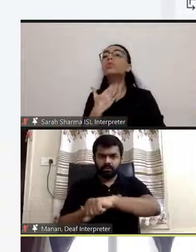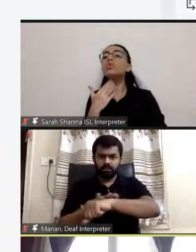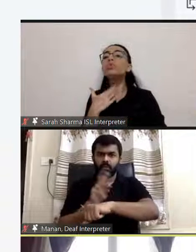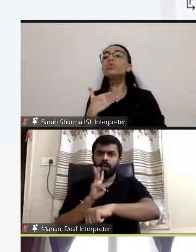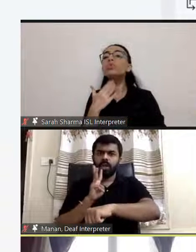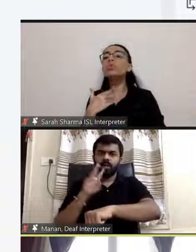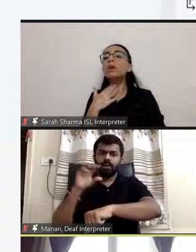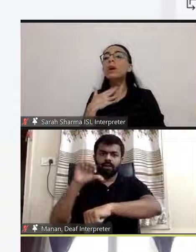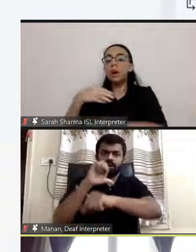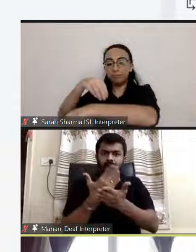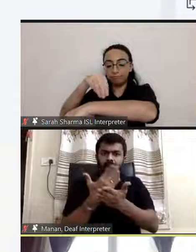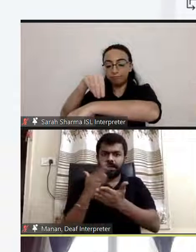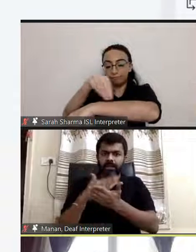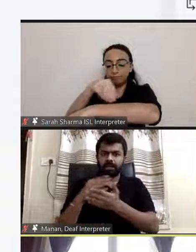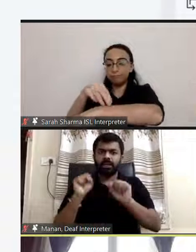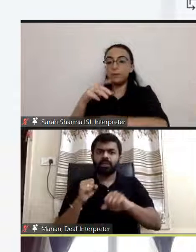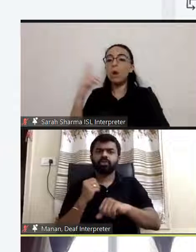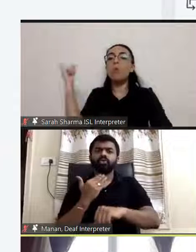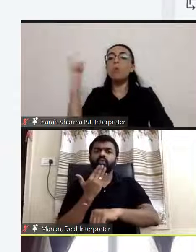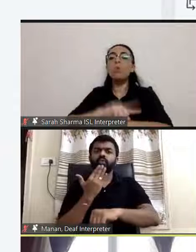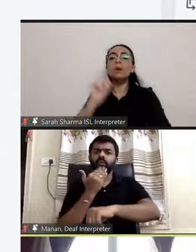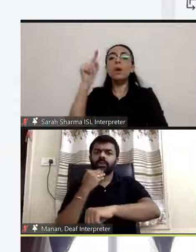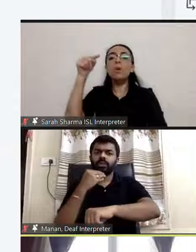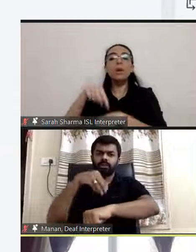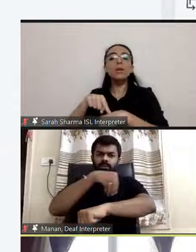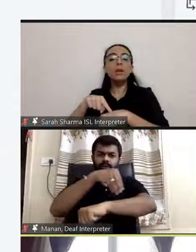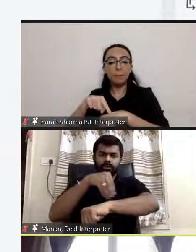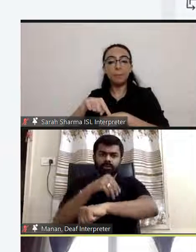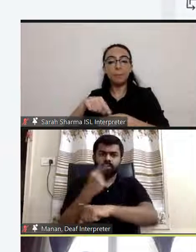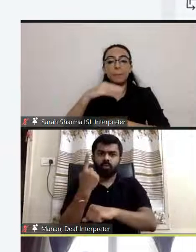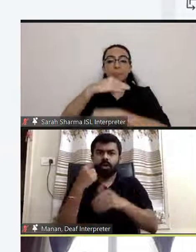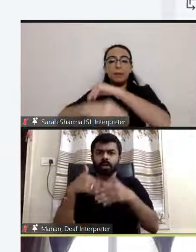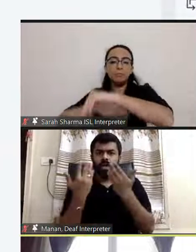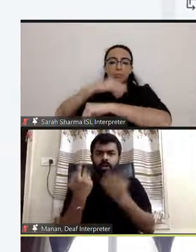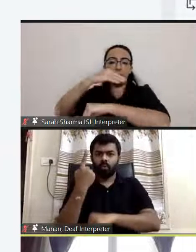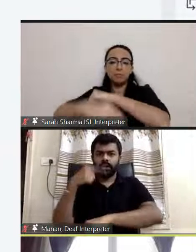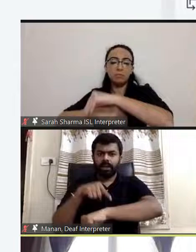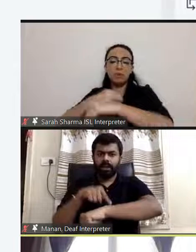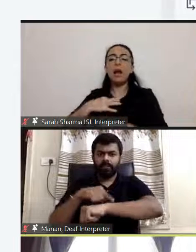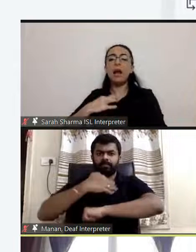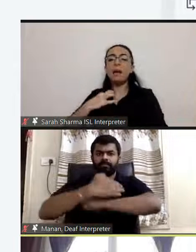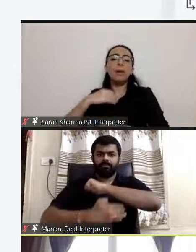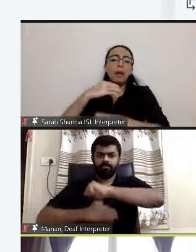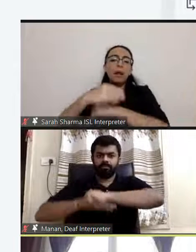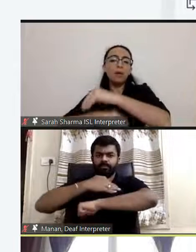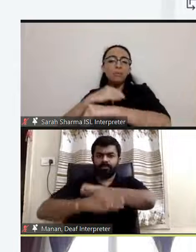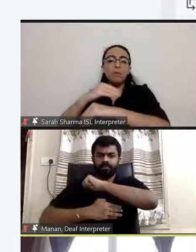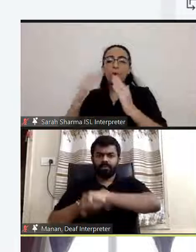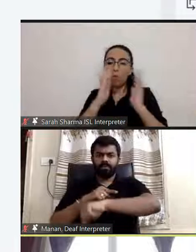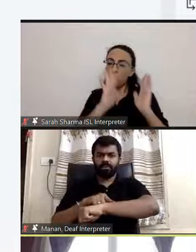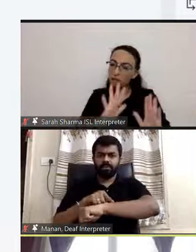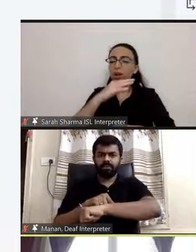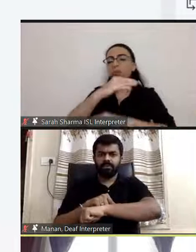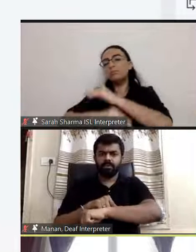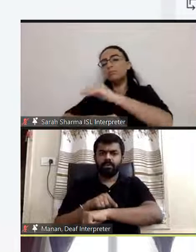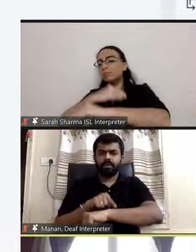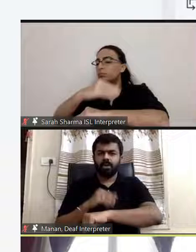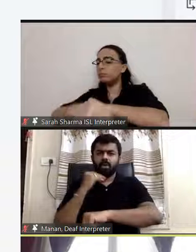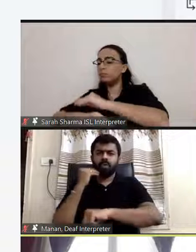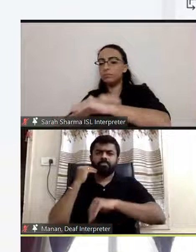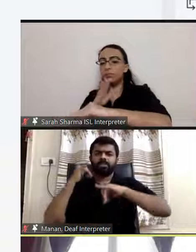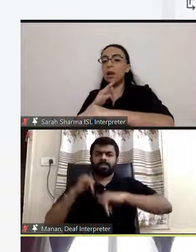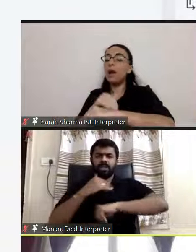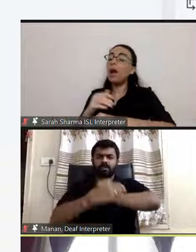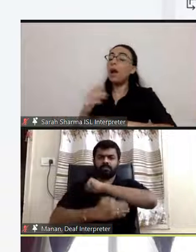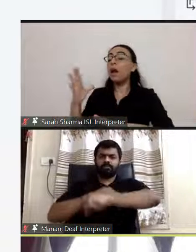day. The dressing was used. We were using the local cloth they have in the house, and they needed to have